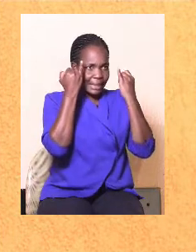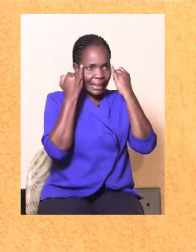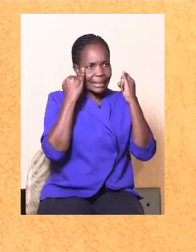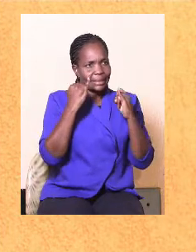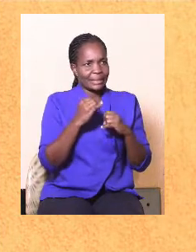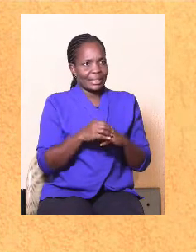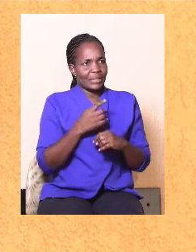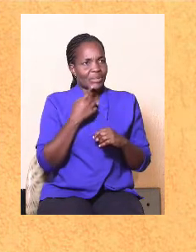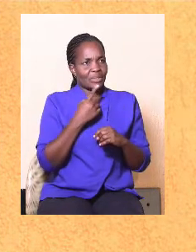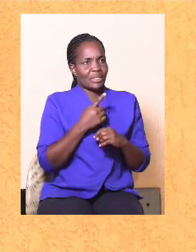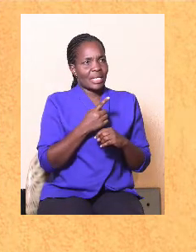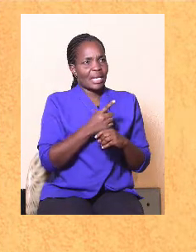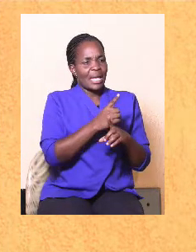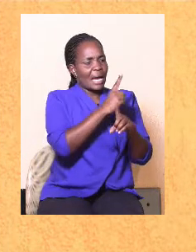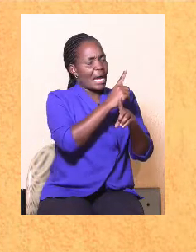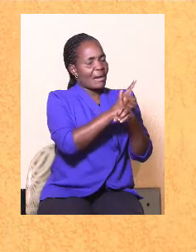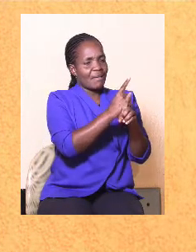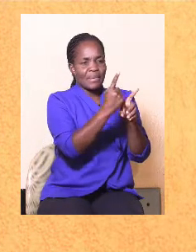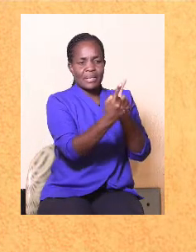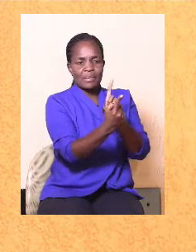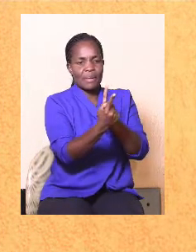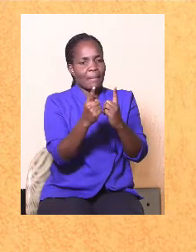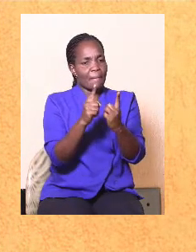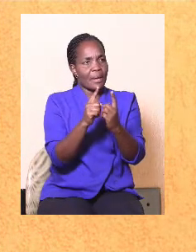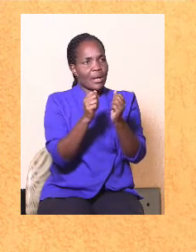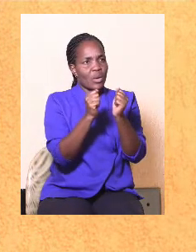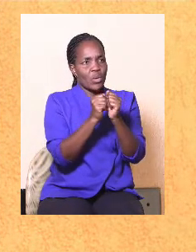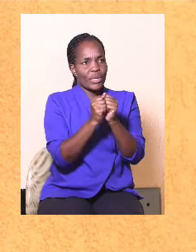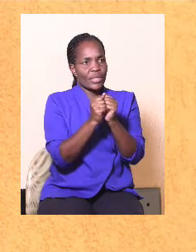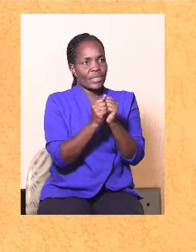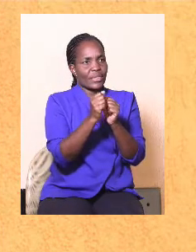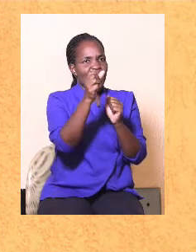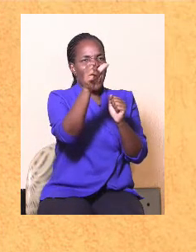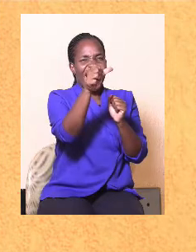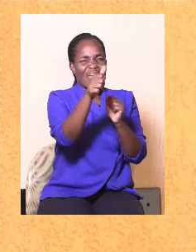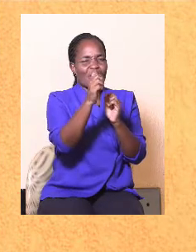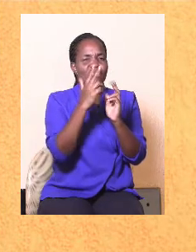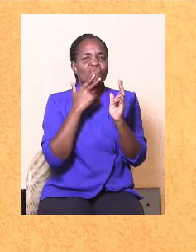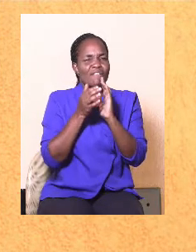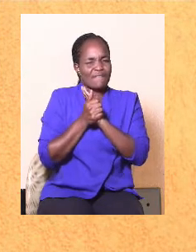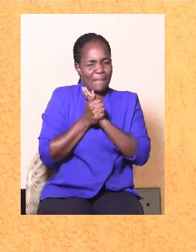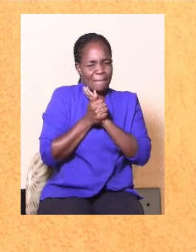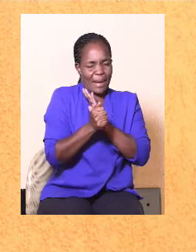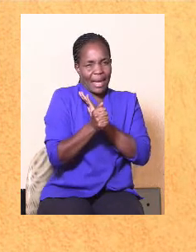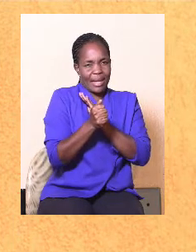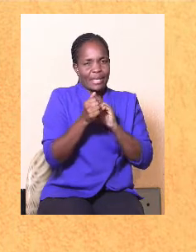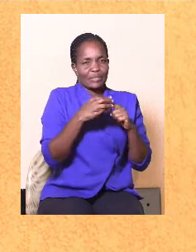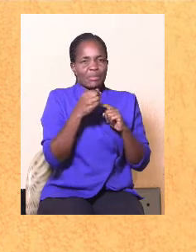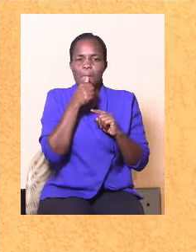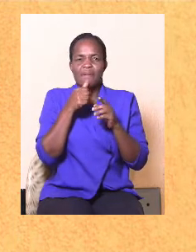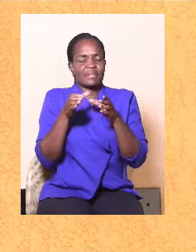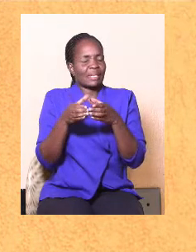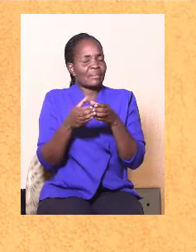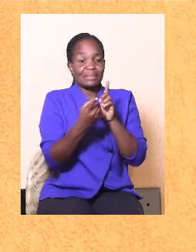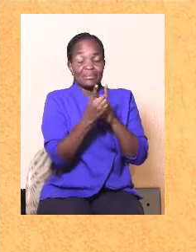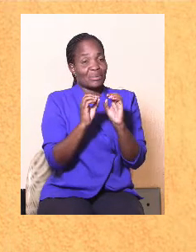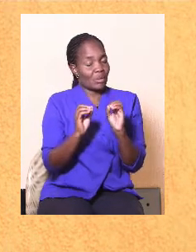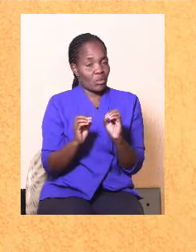government is not really consulting with additional experts out of the private sector, and specifically on